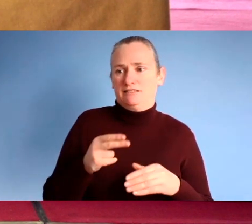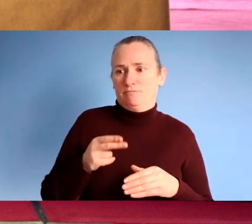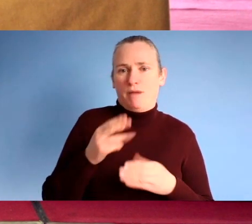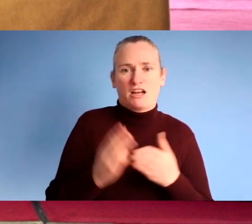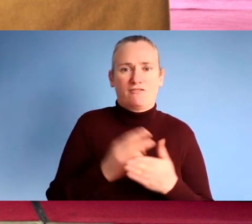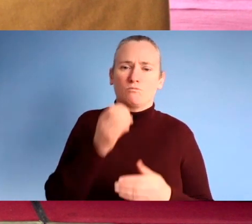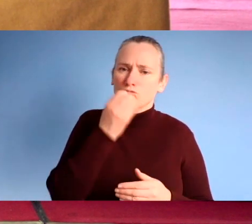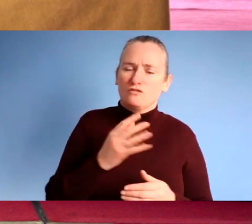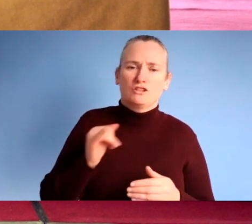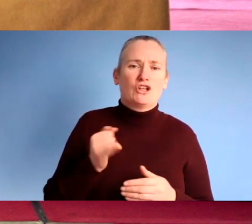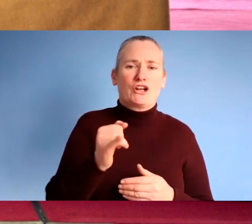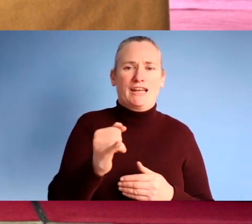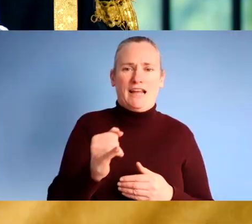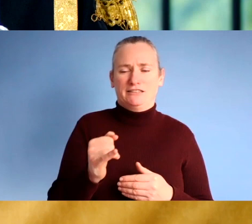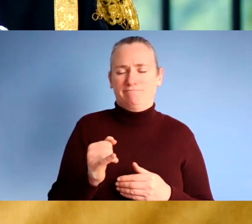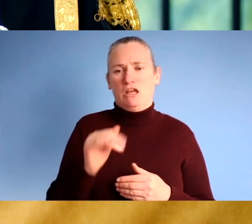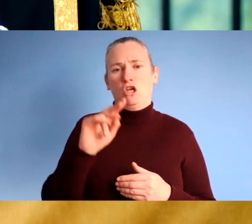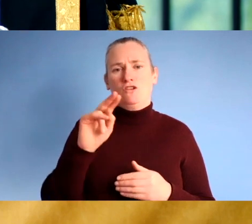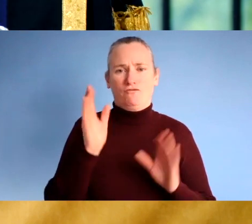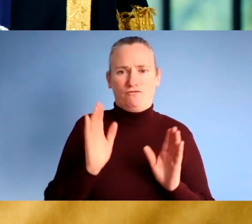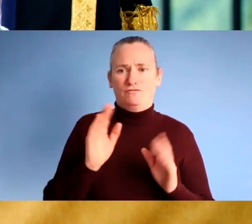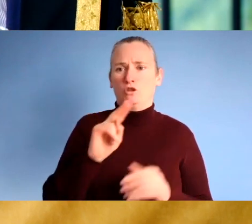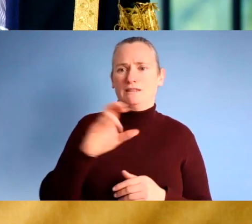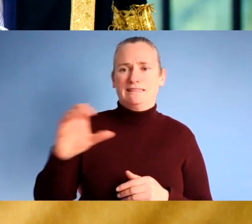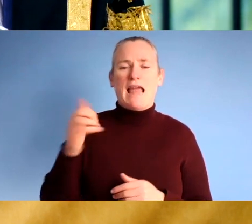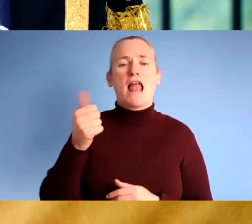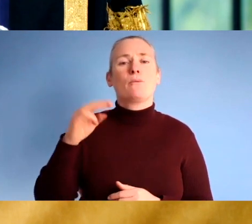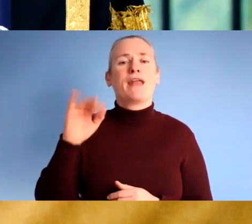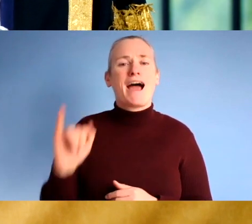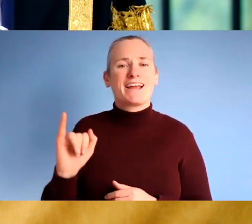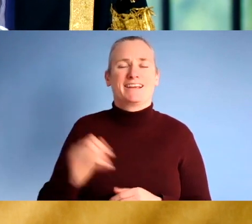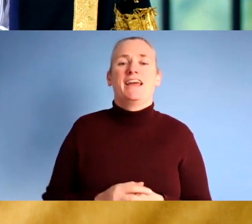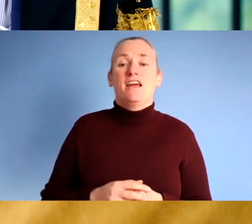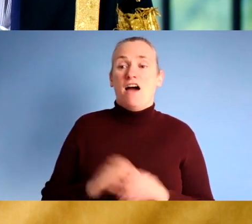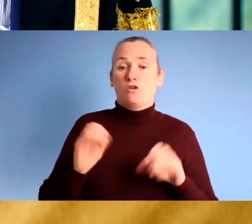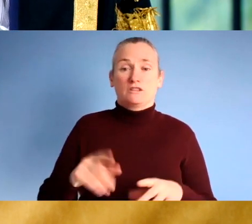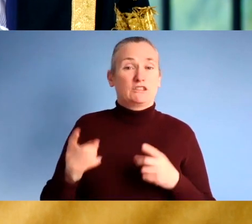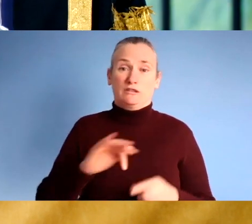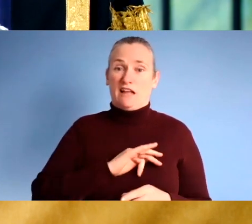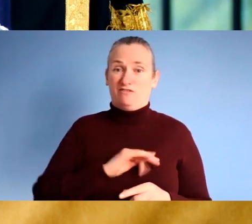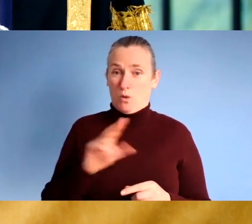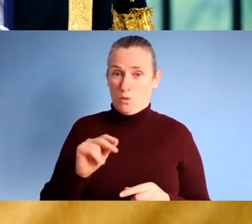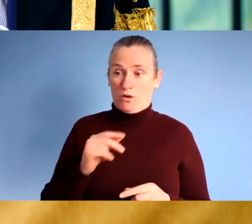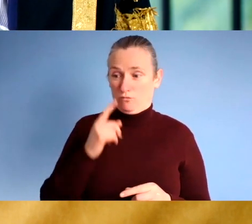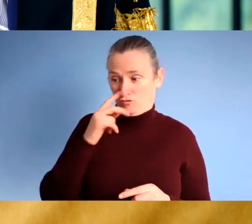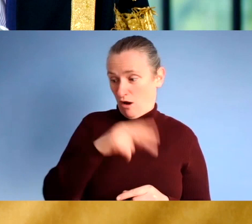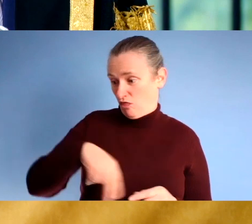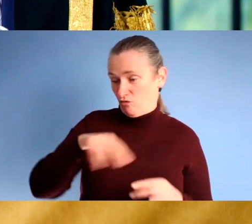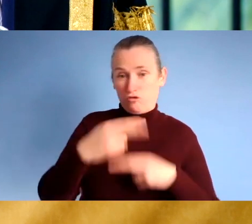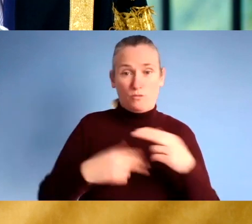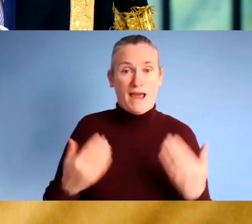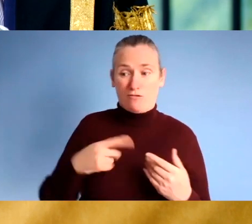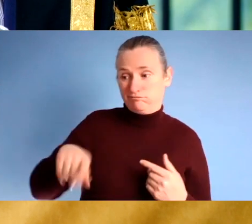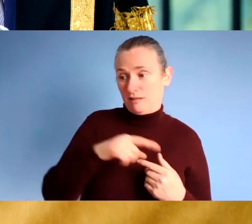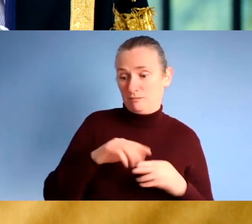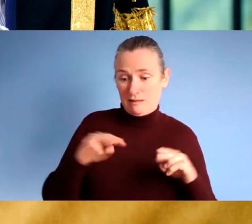journey as a UCC alumnus. Of course, you didn't do this alone. You're looking around the room right now, and you're saying there are people in this room, and perhaps